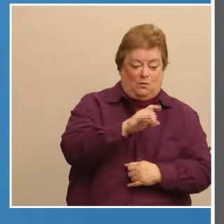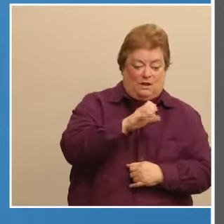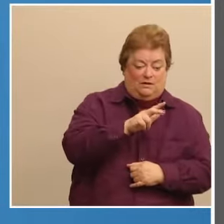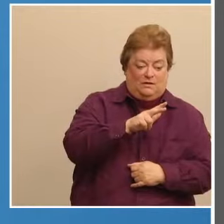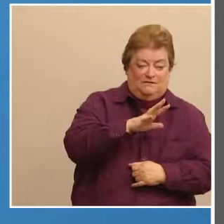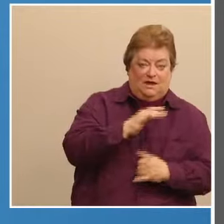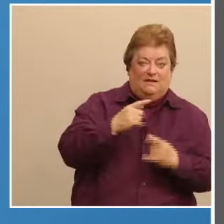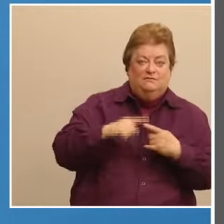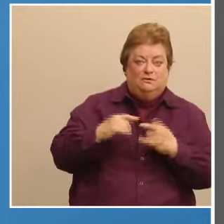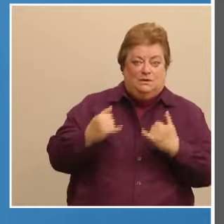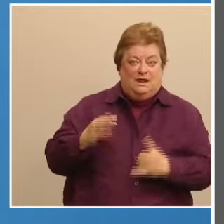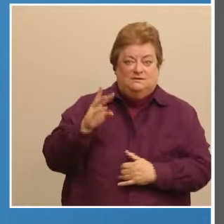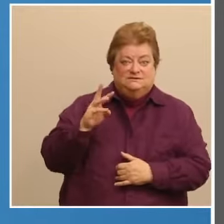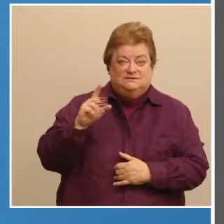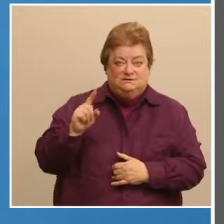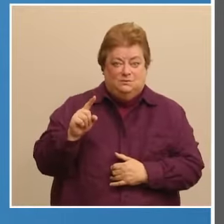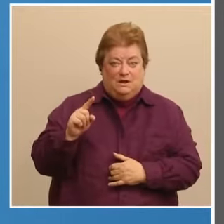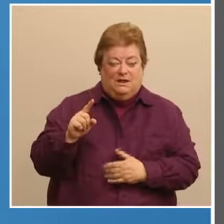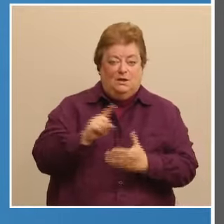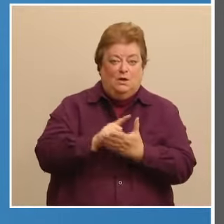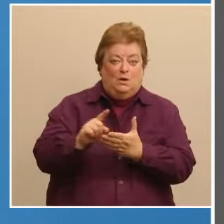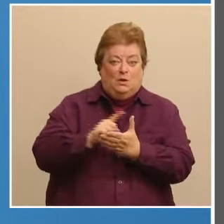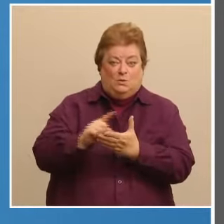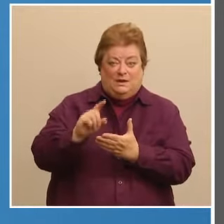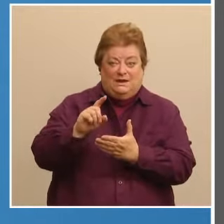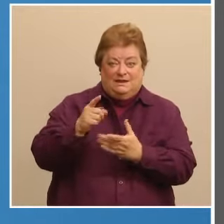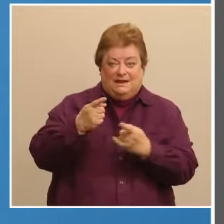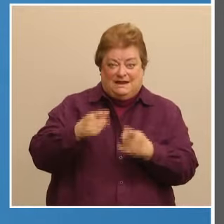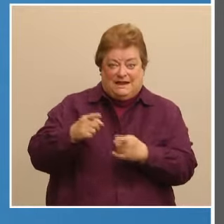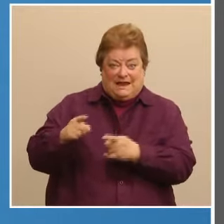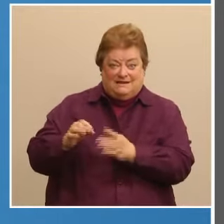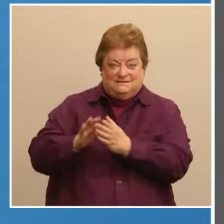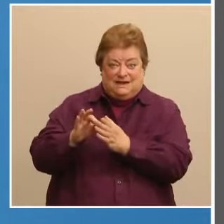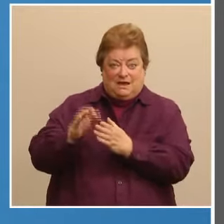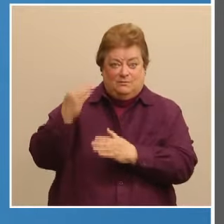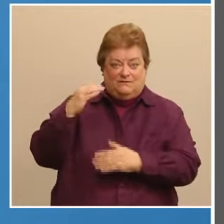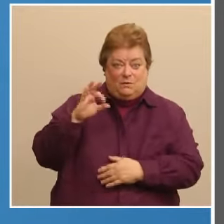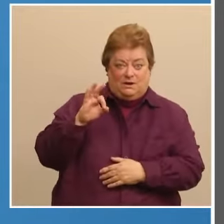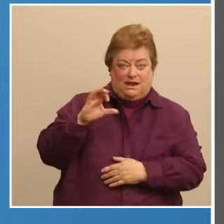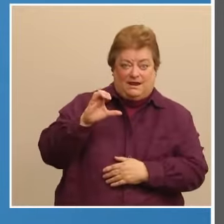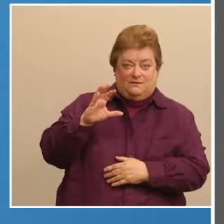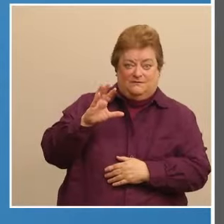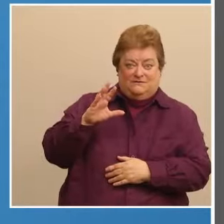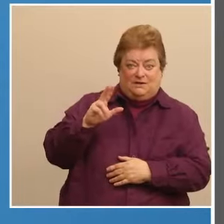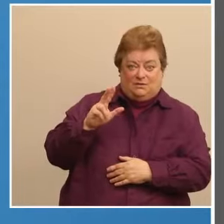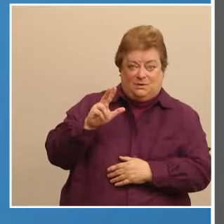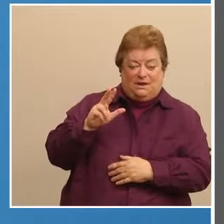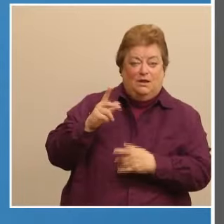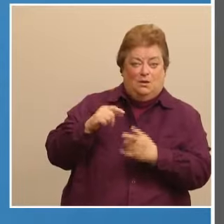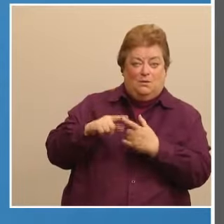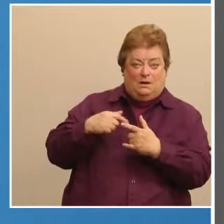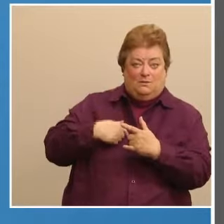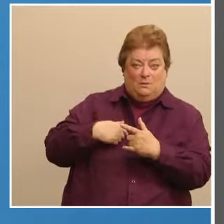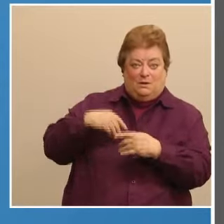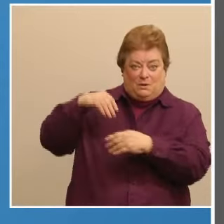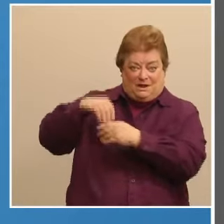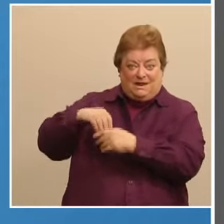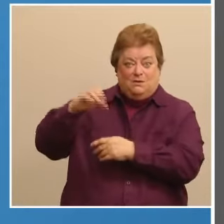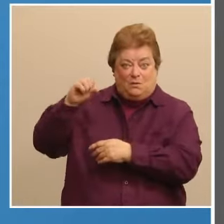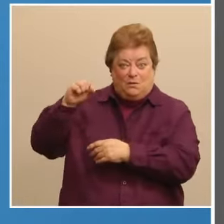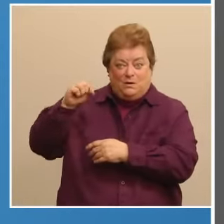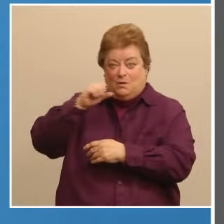135 to 61. The weekly case count was 953 when we moved down into